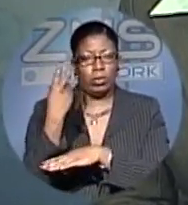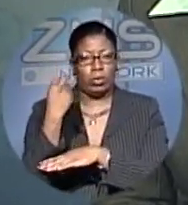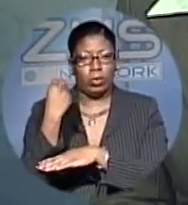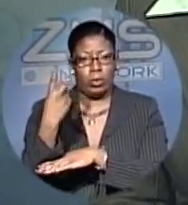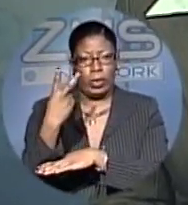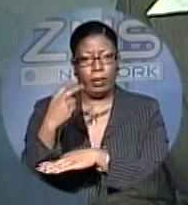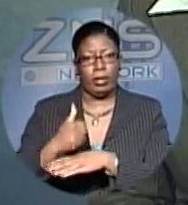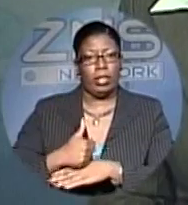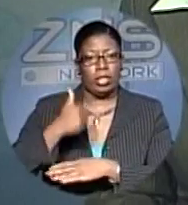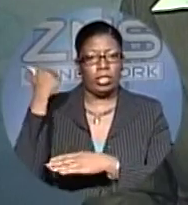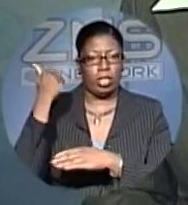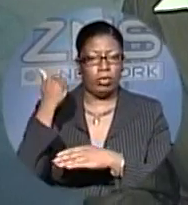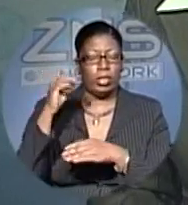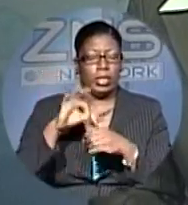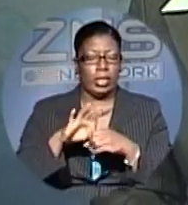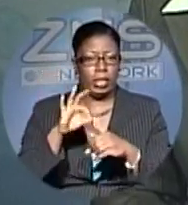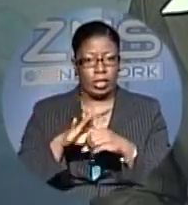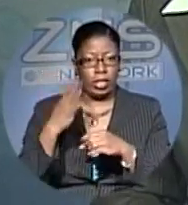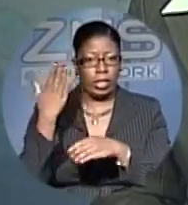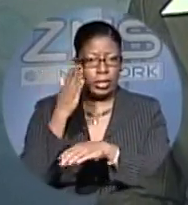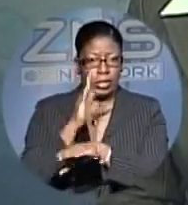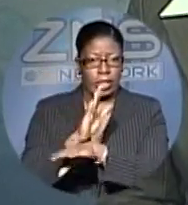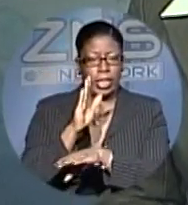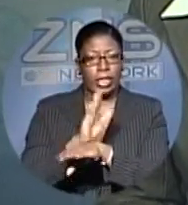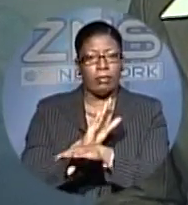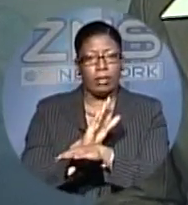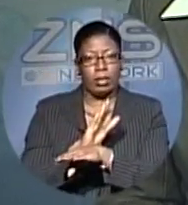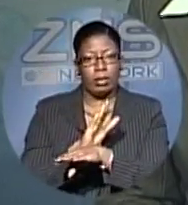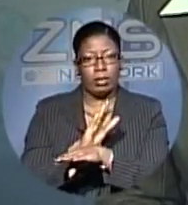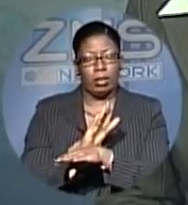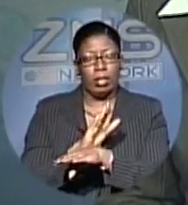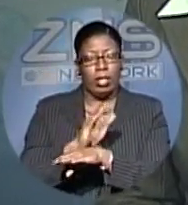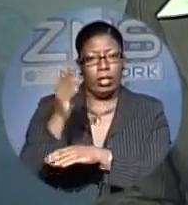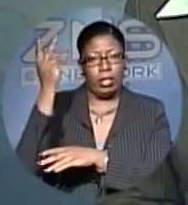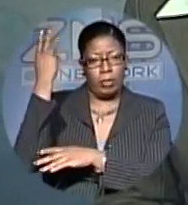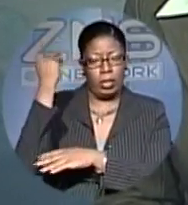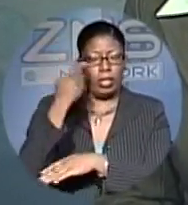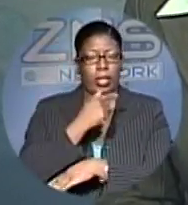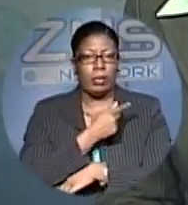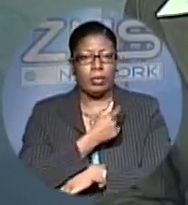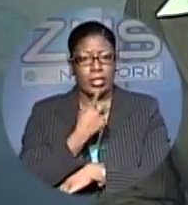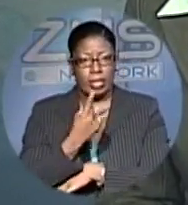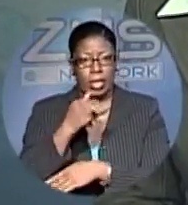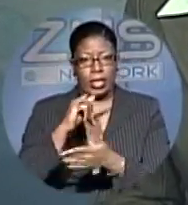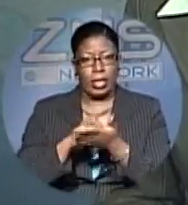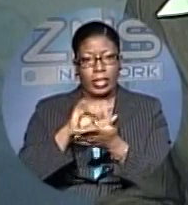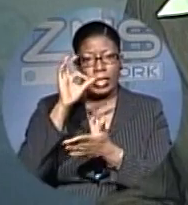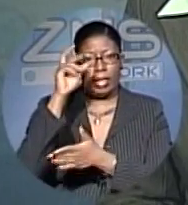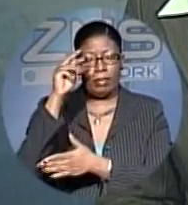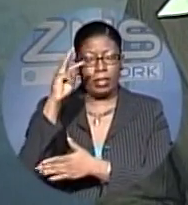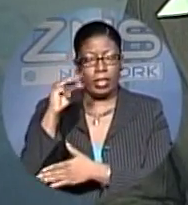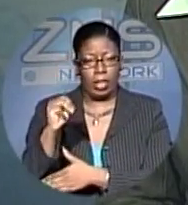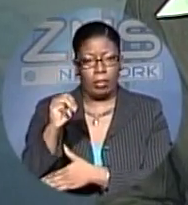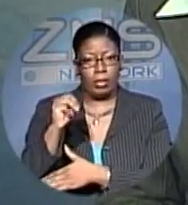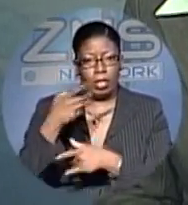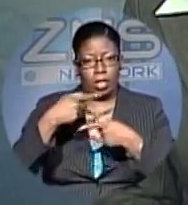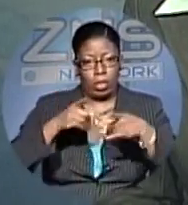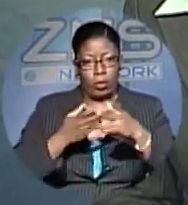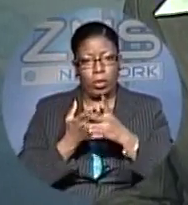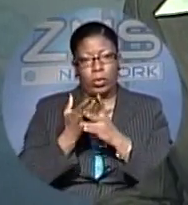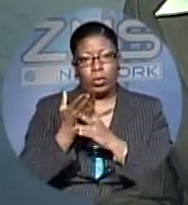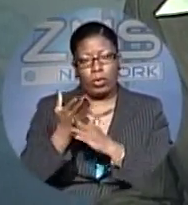elections last evening. During a brief presentation, Prime Minister Ingram said the FNM is going through a period of renewal and